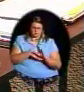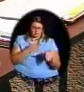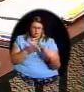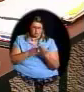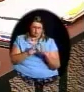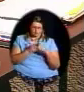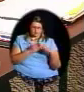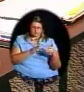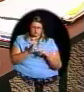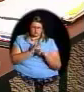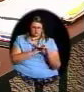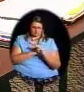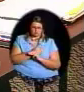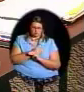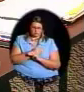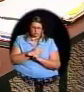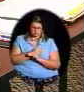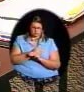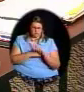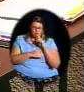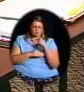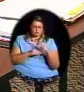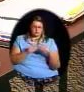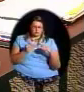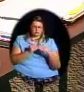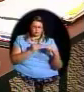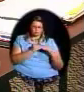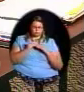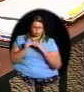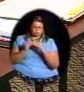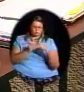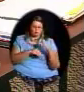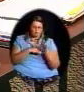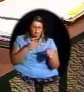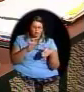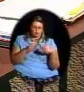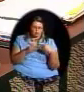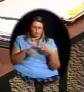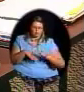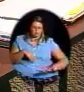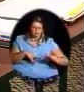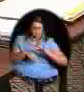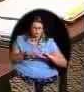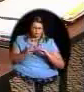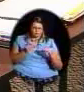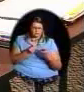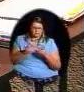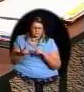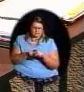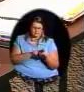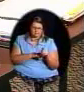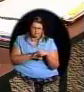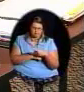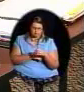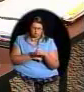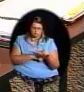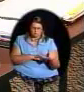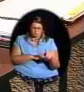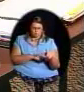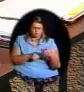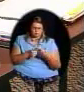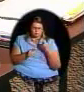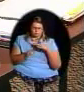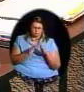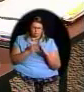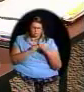programs, they're extremely close throughout the entire district. The same thing with the pools, on the pool usage from the city